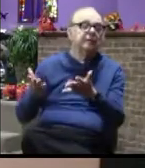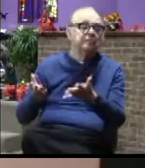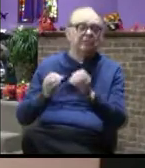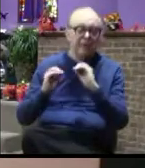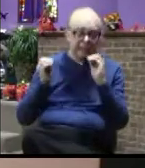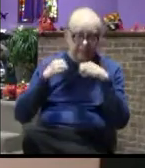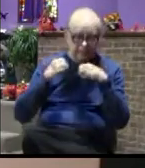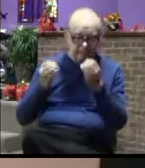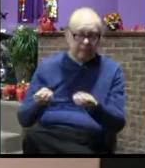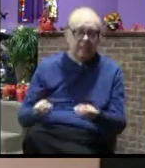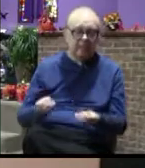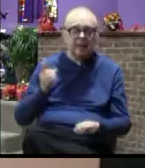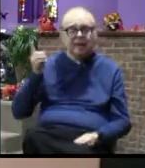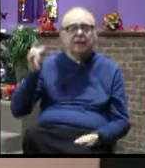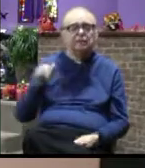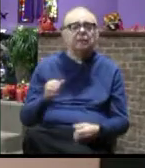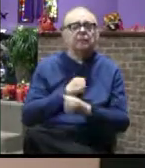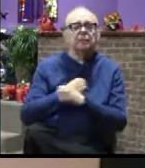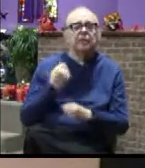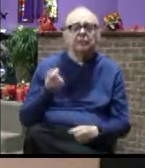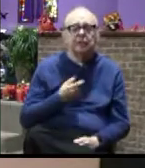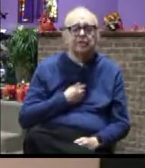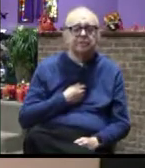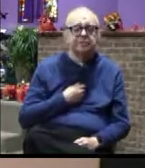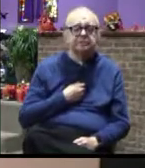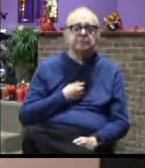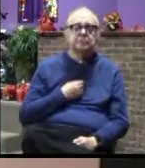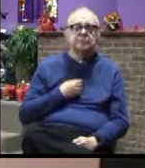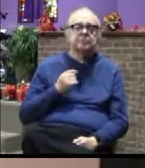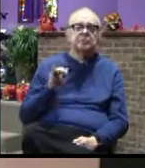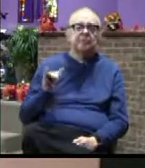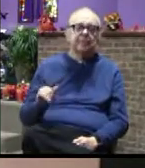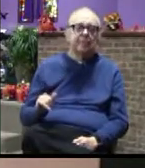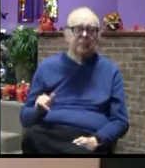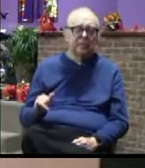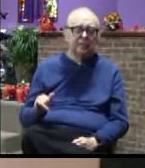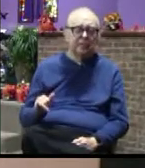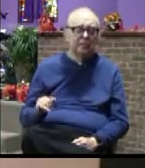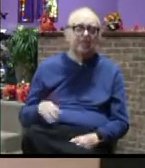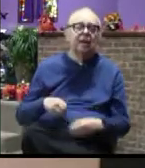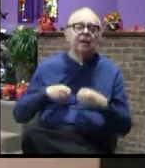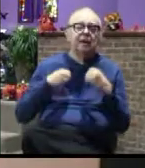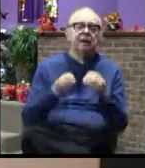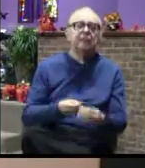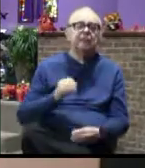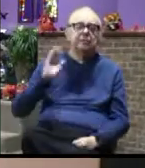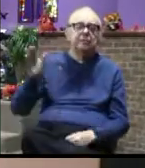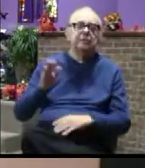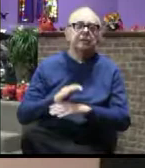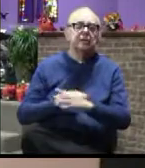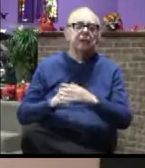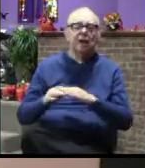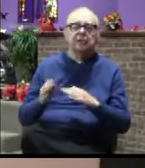still, he still loves us. And he still extends his kindness to us.